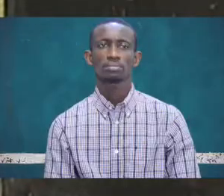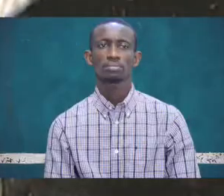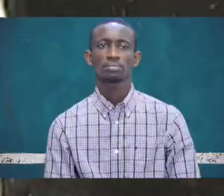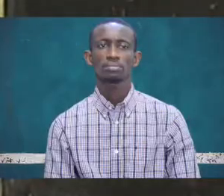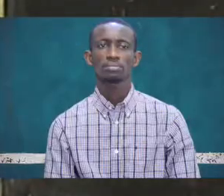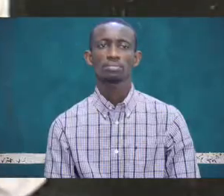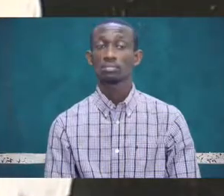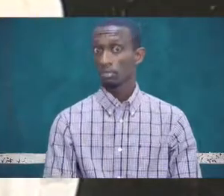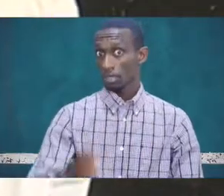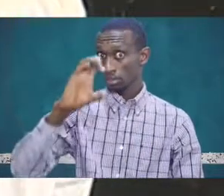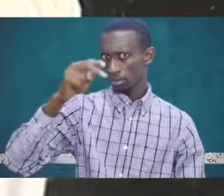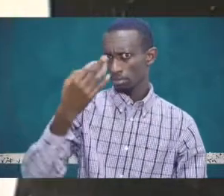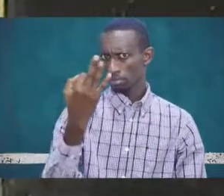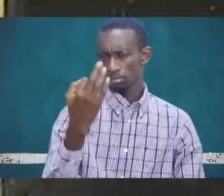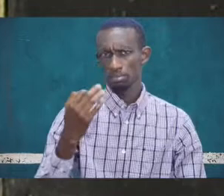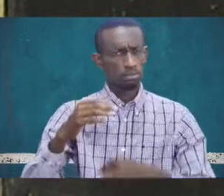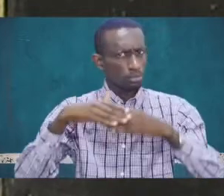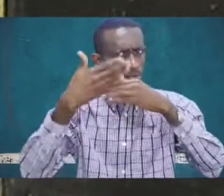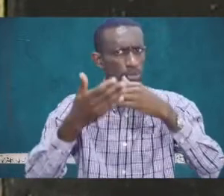CH3 after the